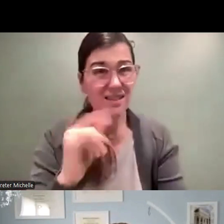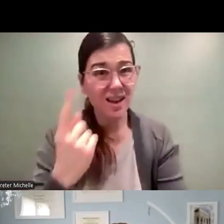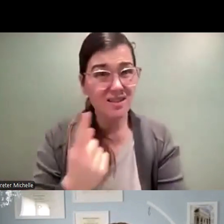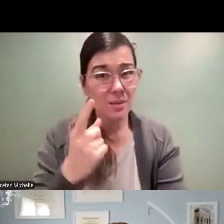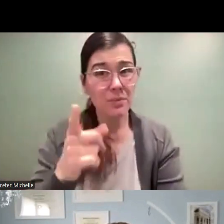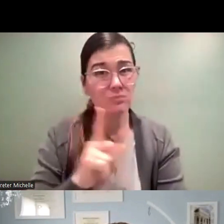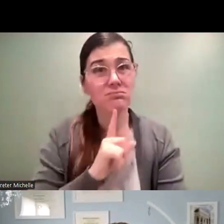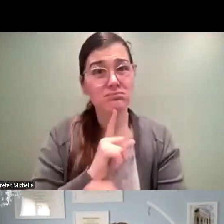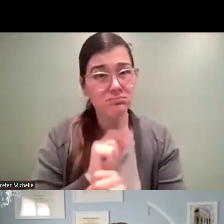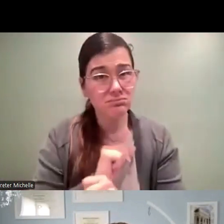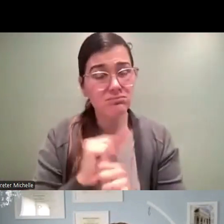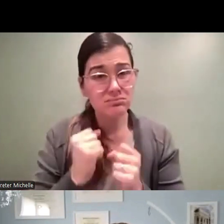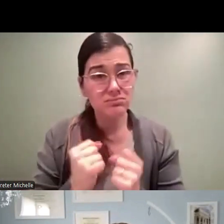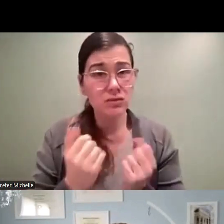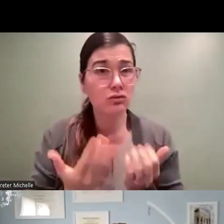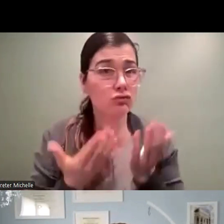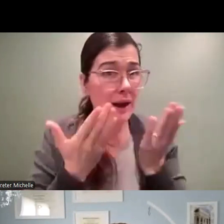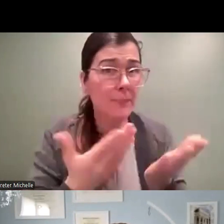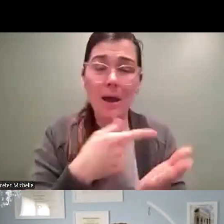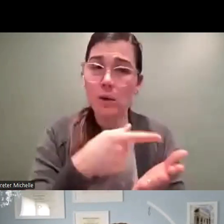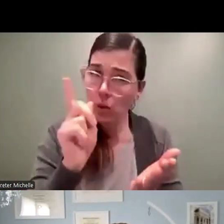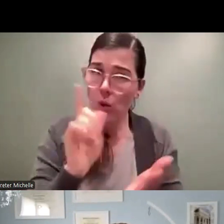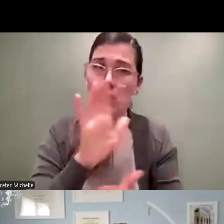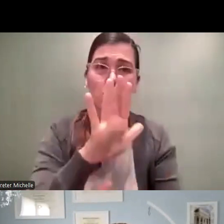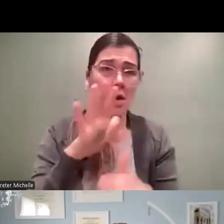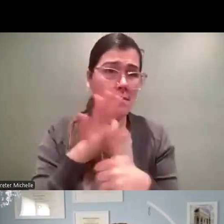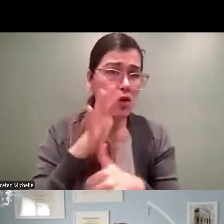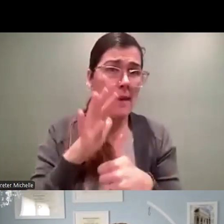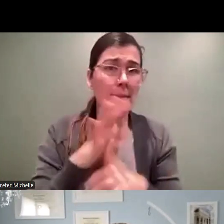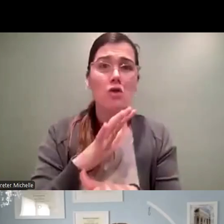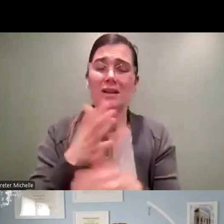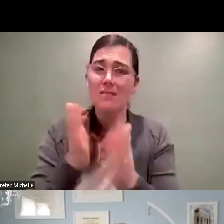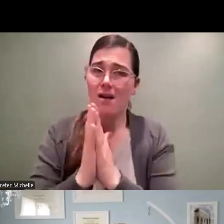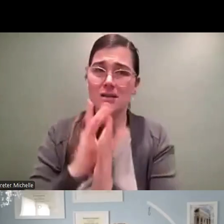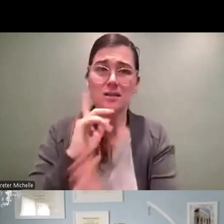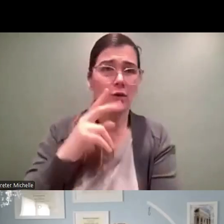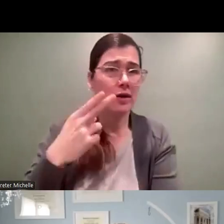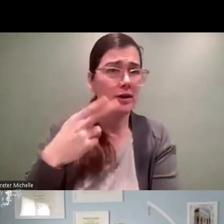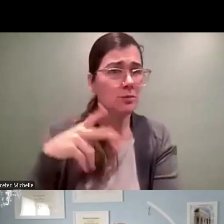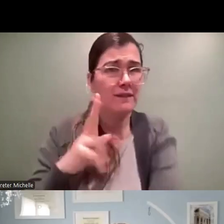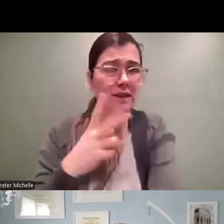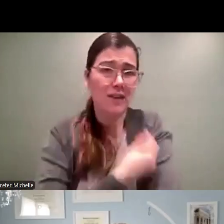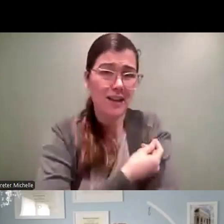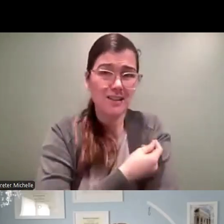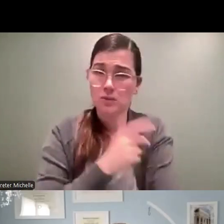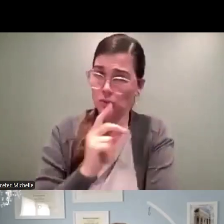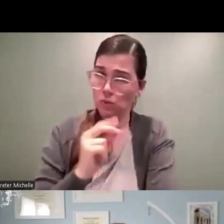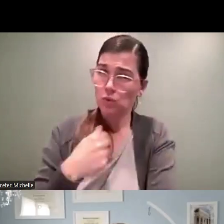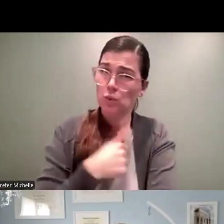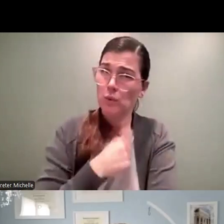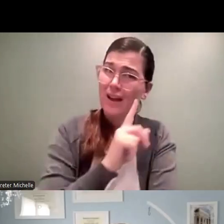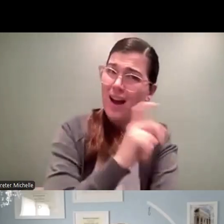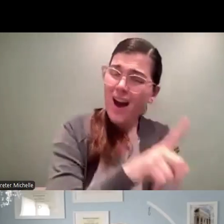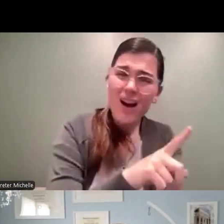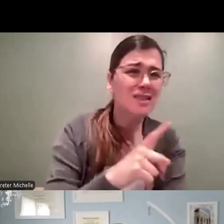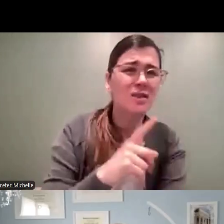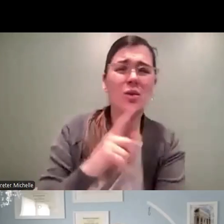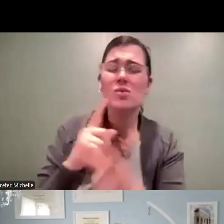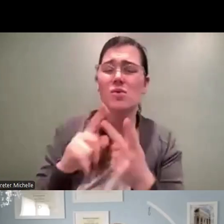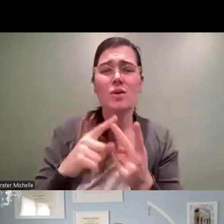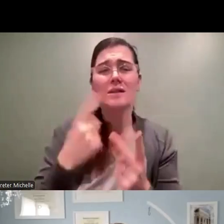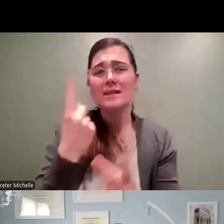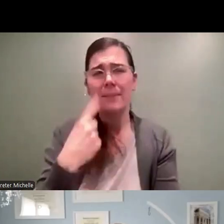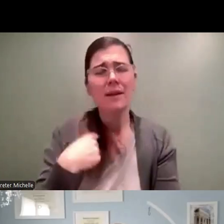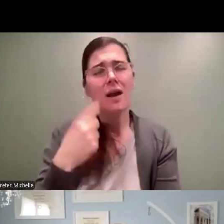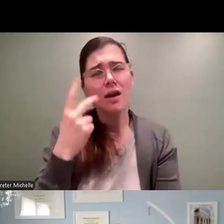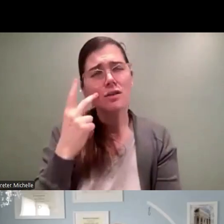recommend happening, at your primary care provider's office? Is this something that you ask your primary care provider, or is this something I saw